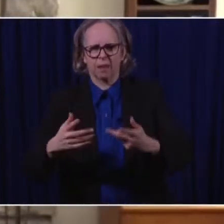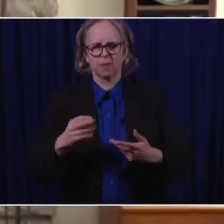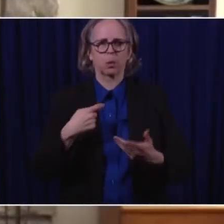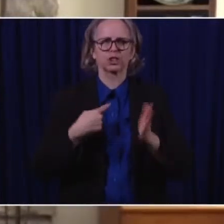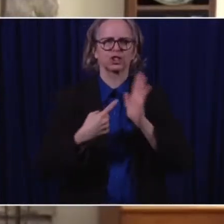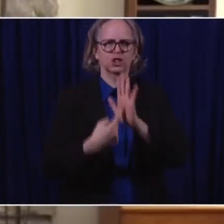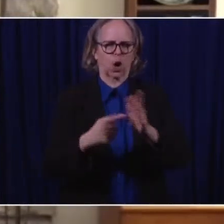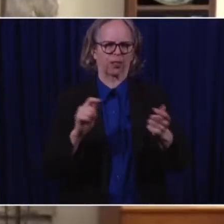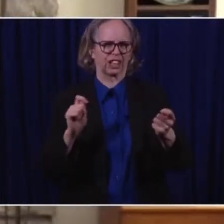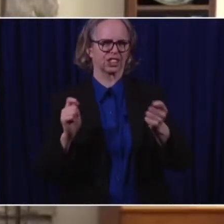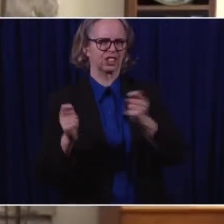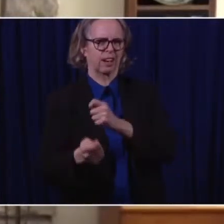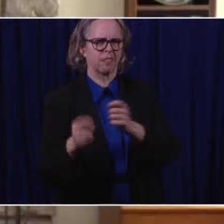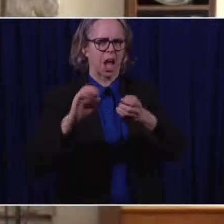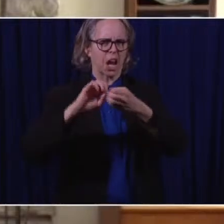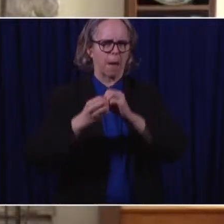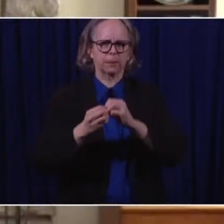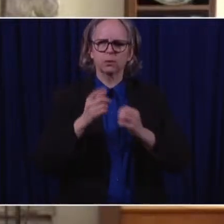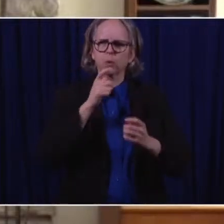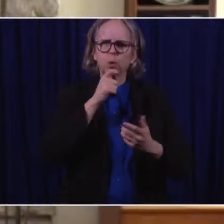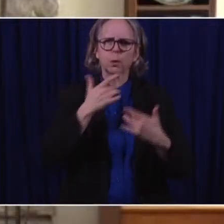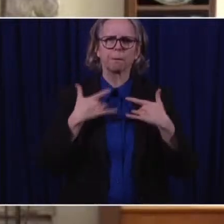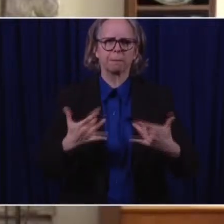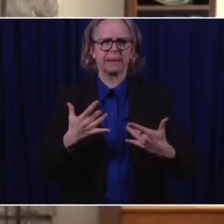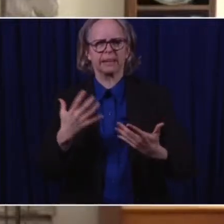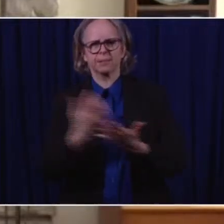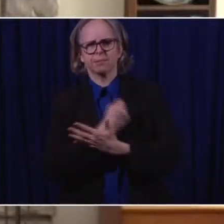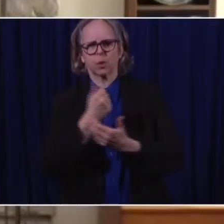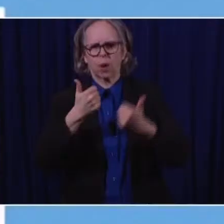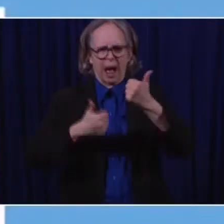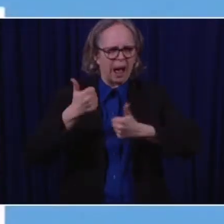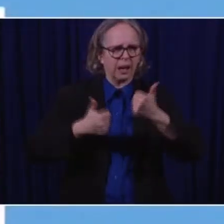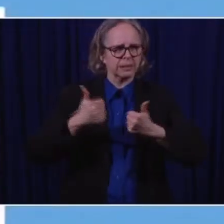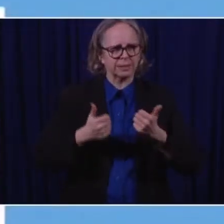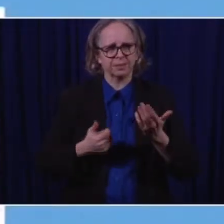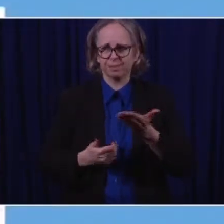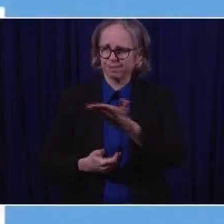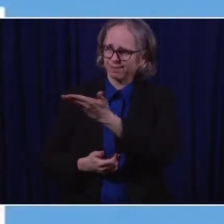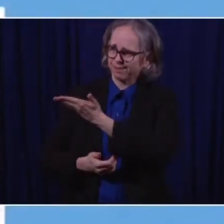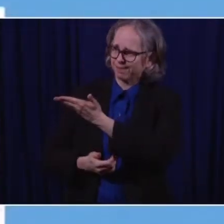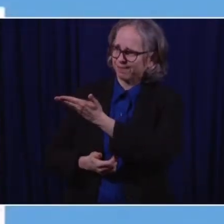chart already up here. Let me just show you this.